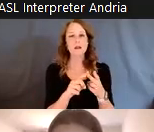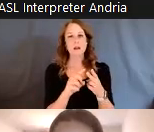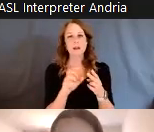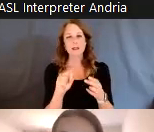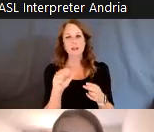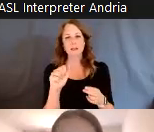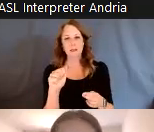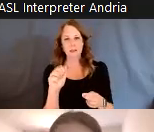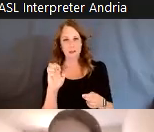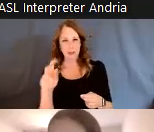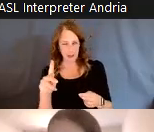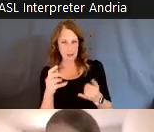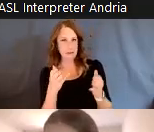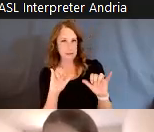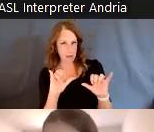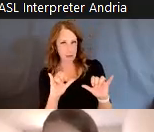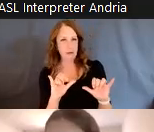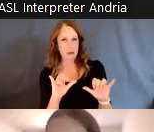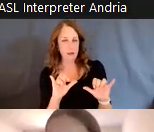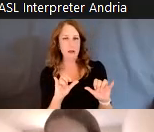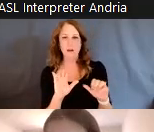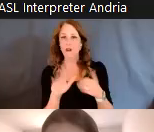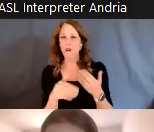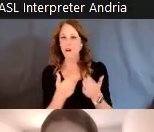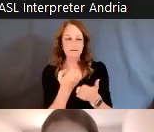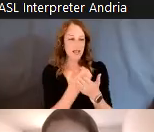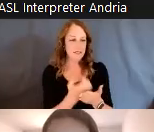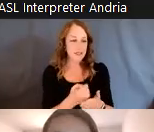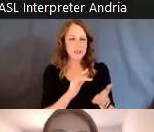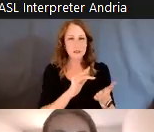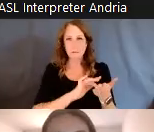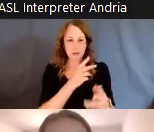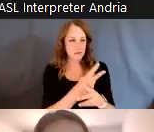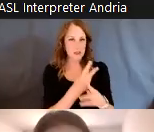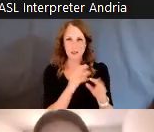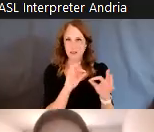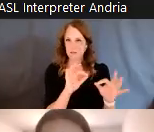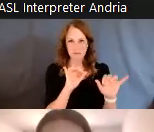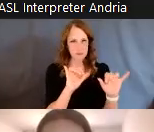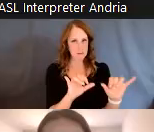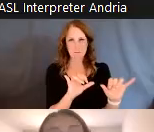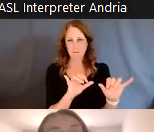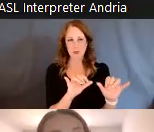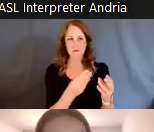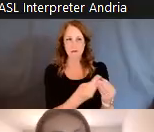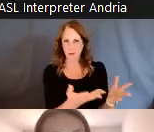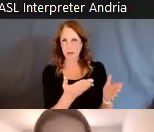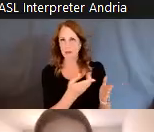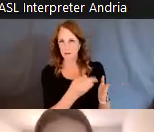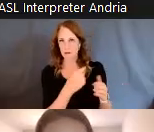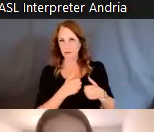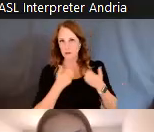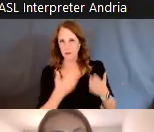exam. So all of the evidence and all of the medical care would be provided to the survivor free